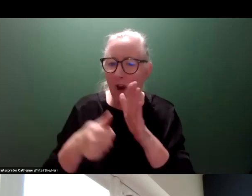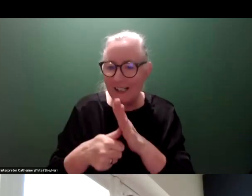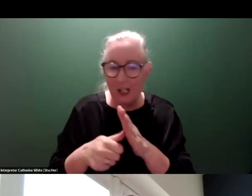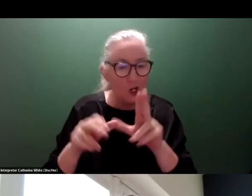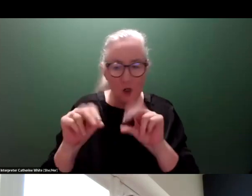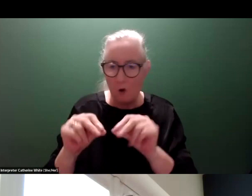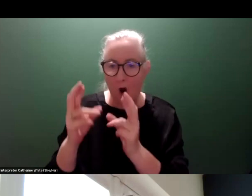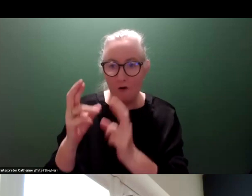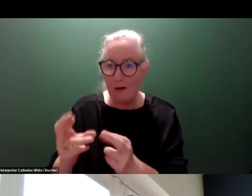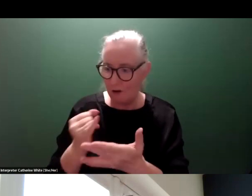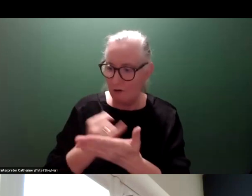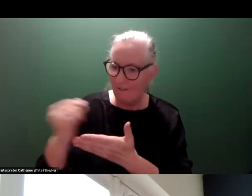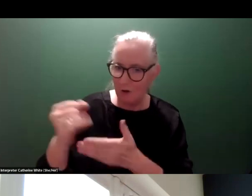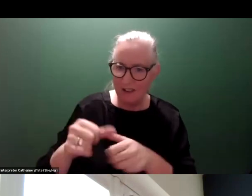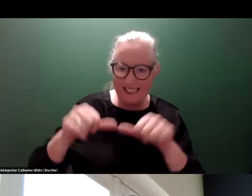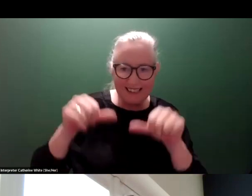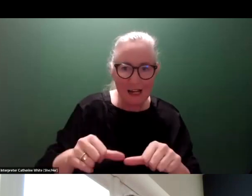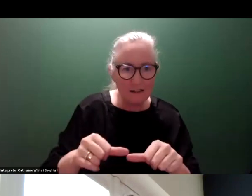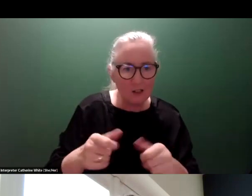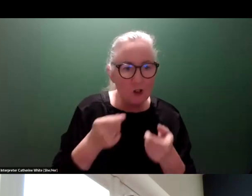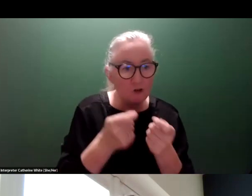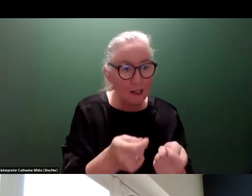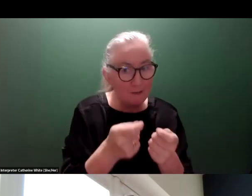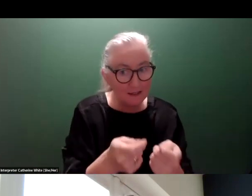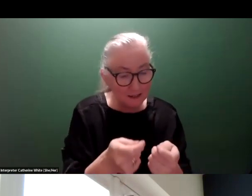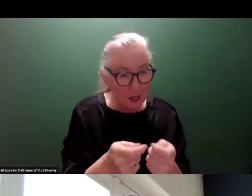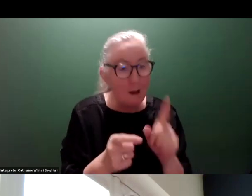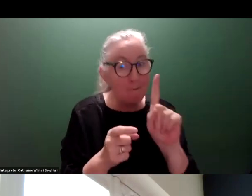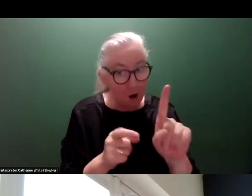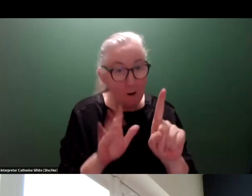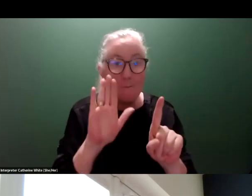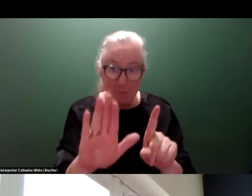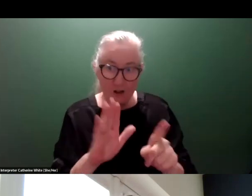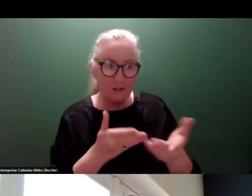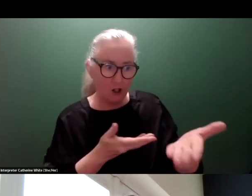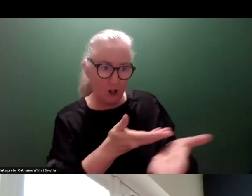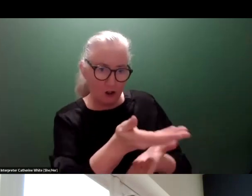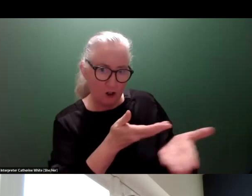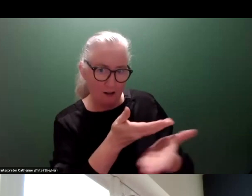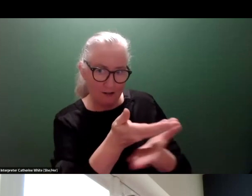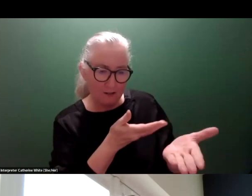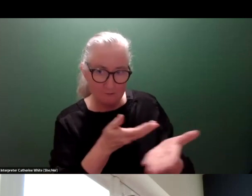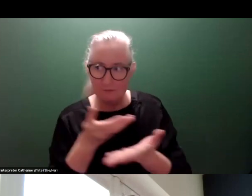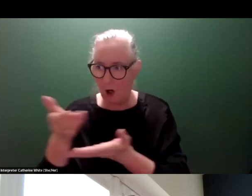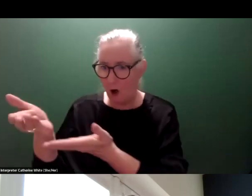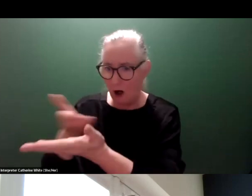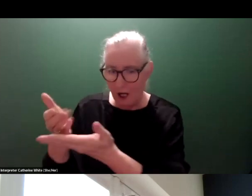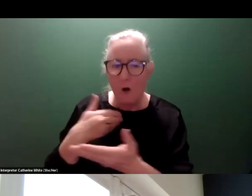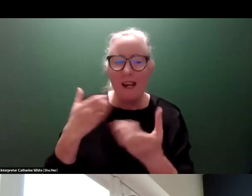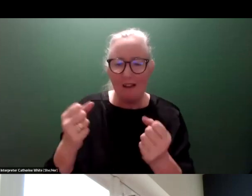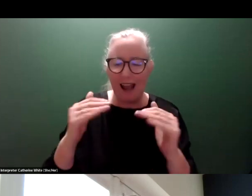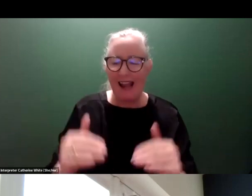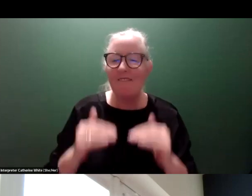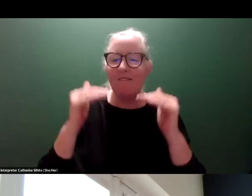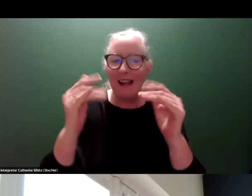to give or refuse consent to treatment, but again, must be consulted. And we have advanced healthcare directives where